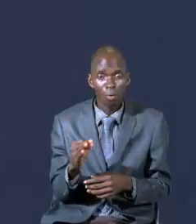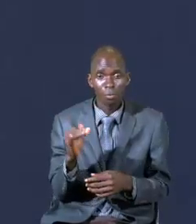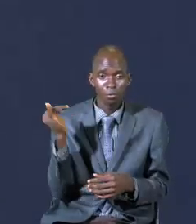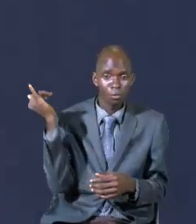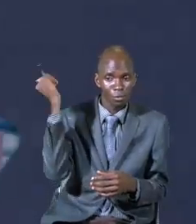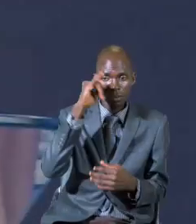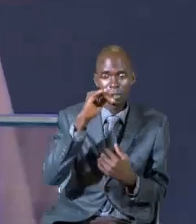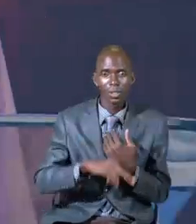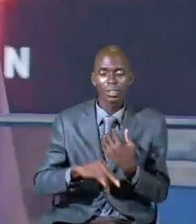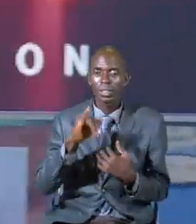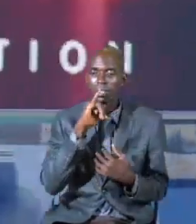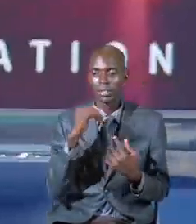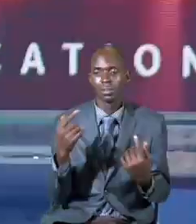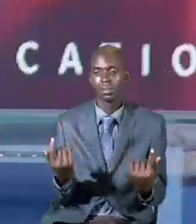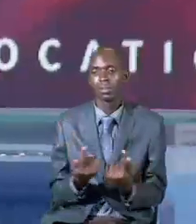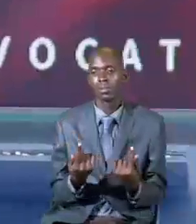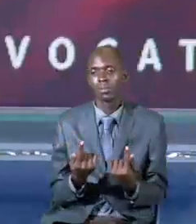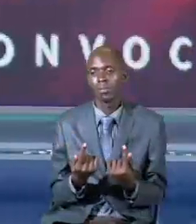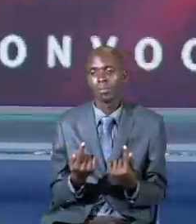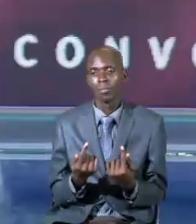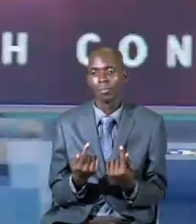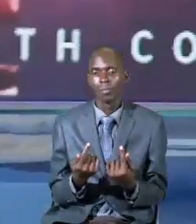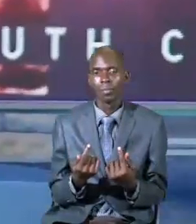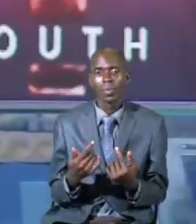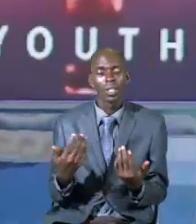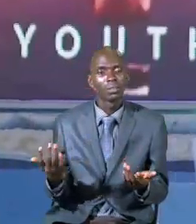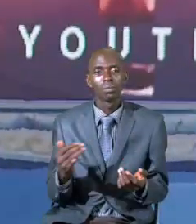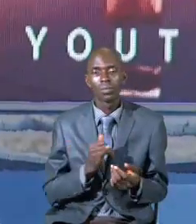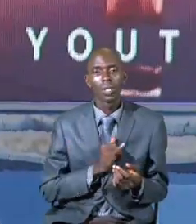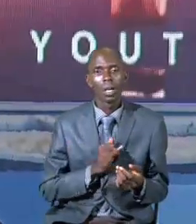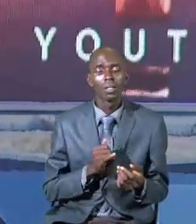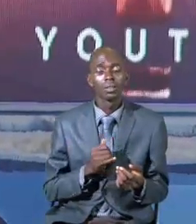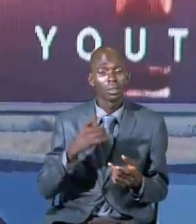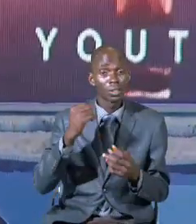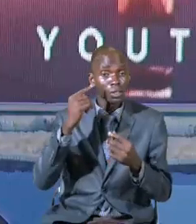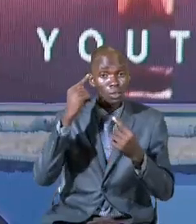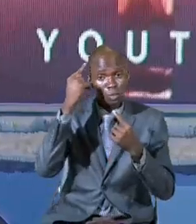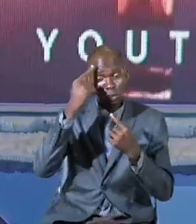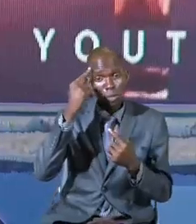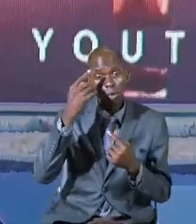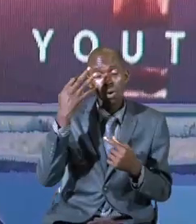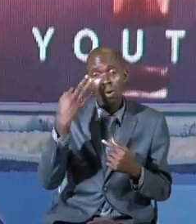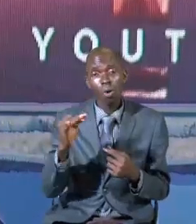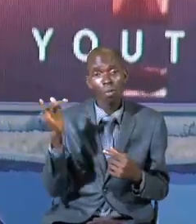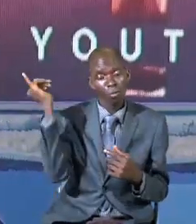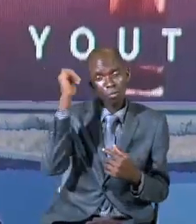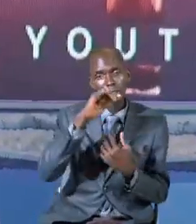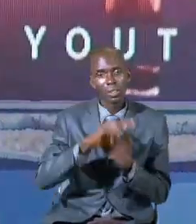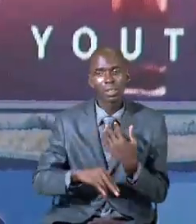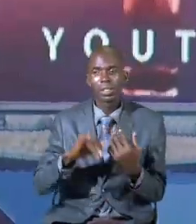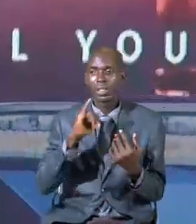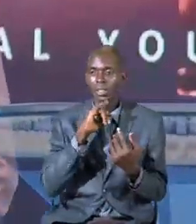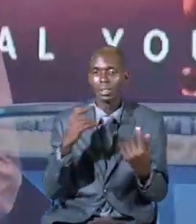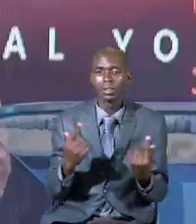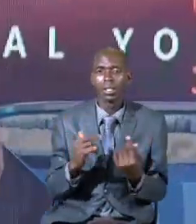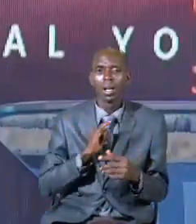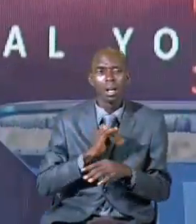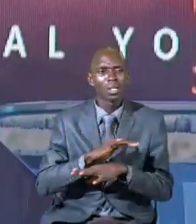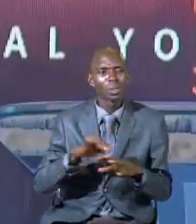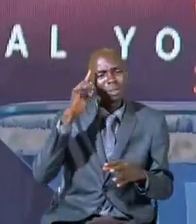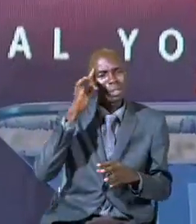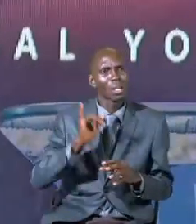not get out of the house today. The thought of foolishness is sin. I don't think I want to go to school today. I don't like